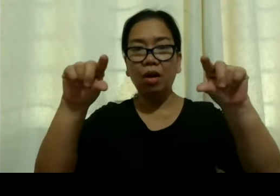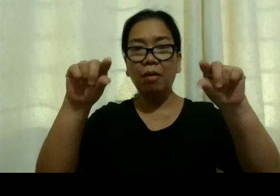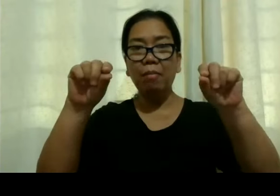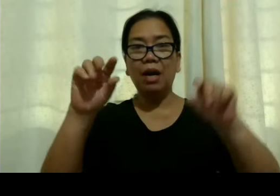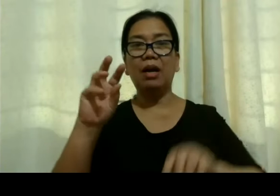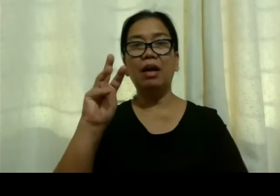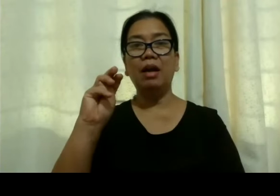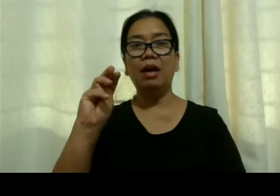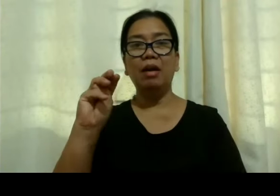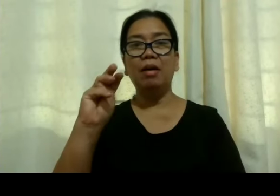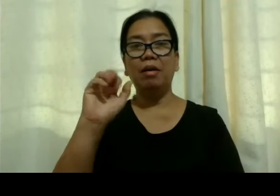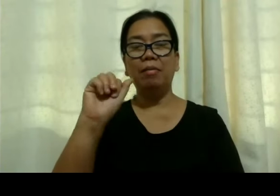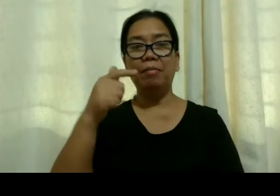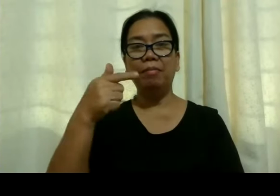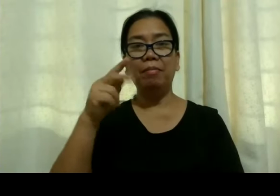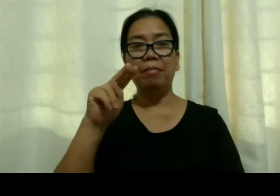or bar